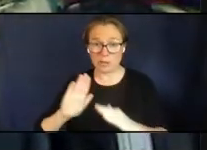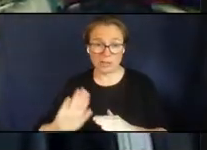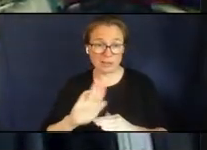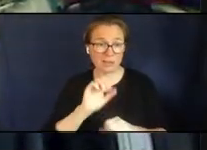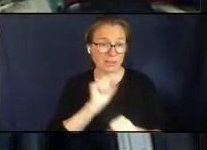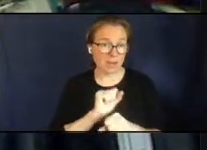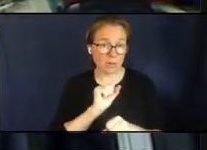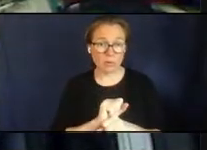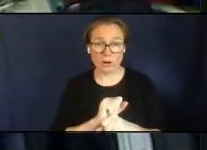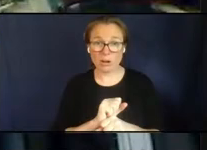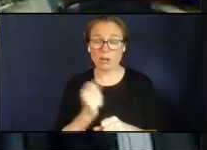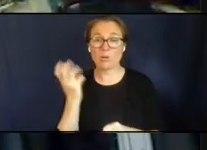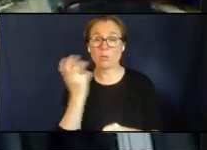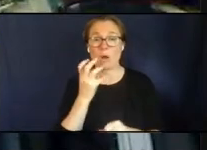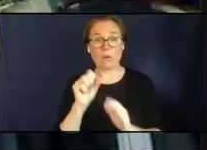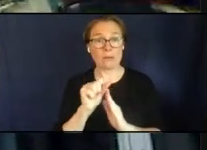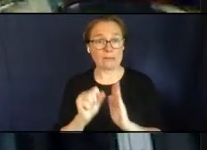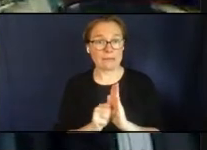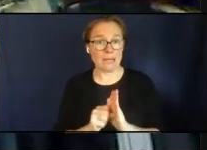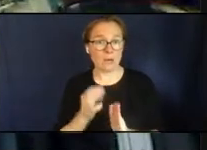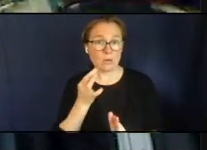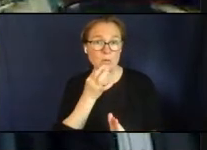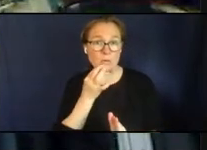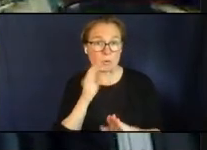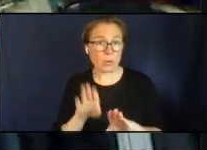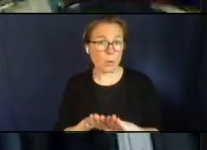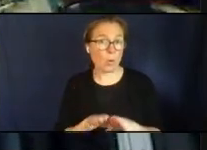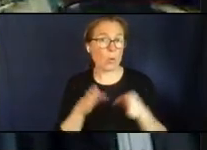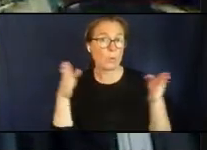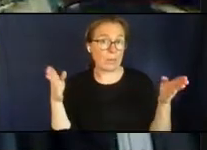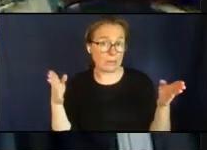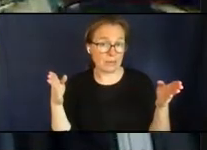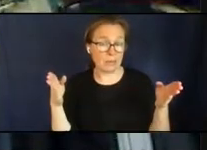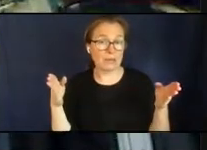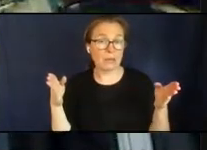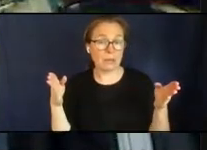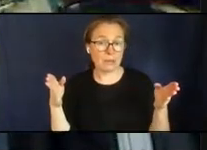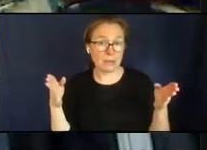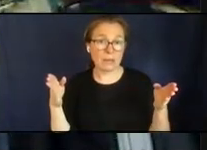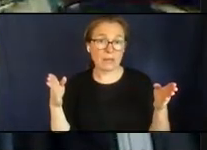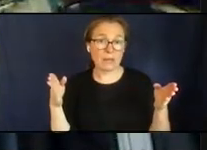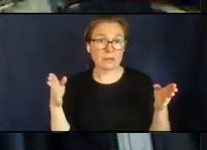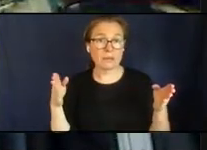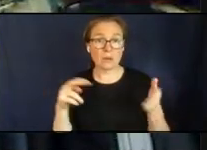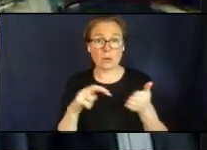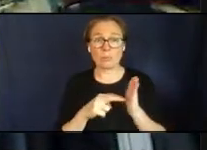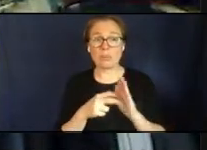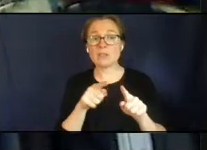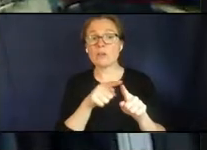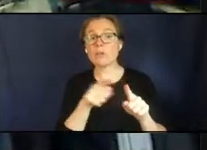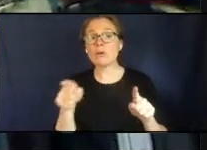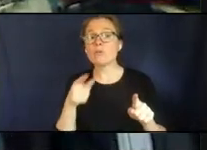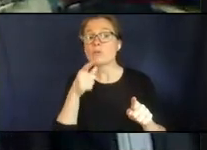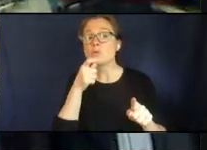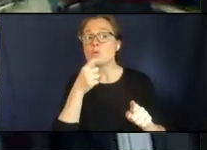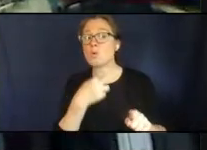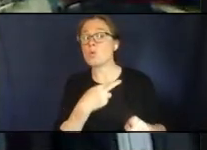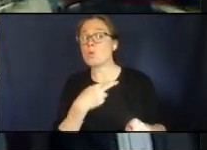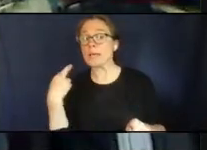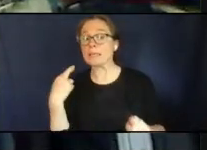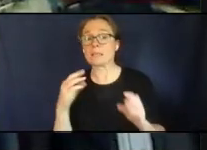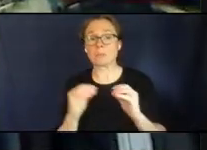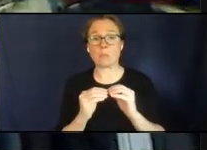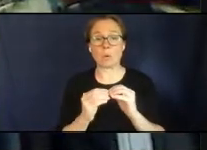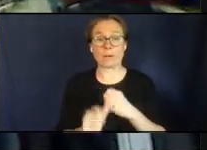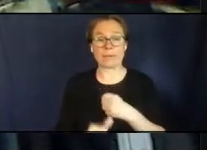the mandates, and we know that potentially puts those most at risk really in jeopardy. And I think that the enduring vigilance of